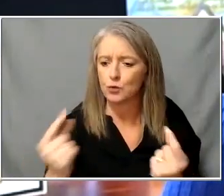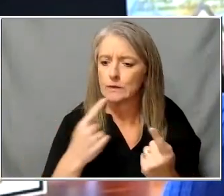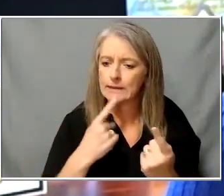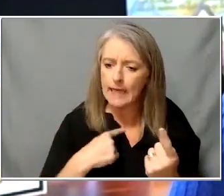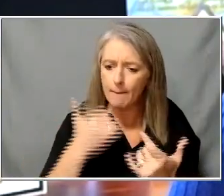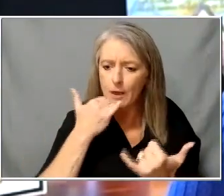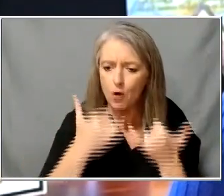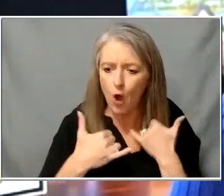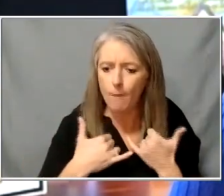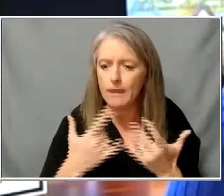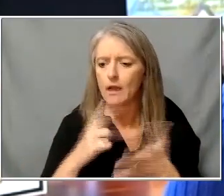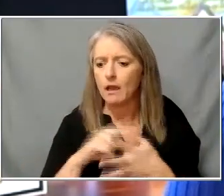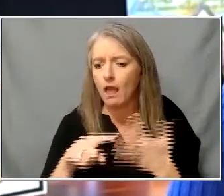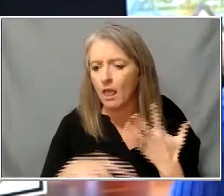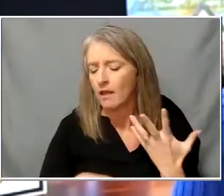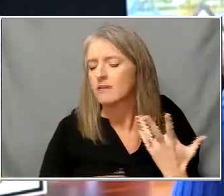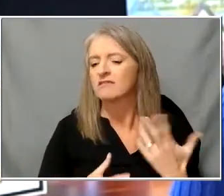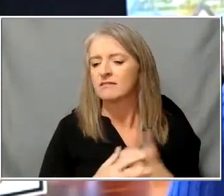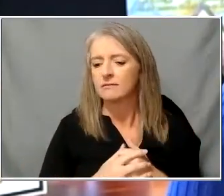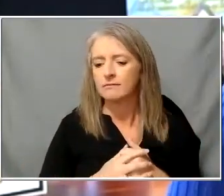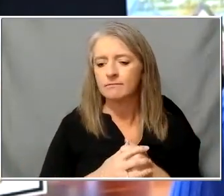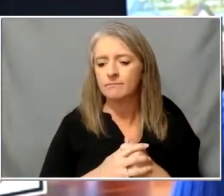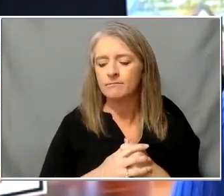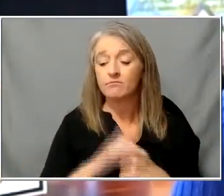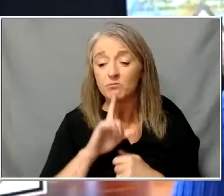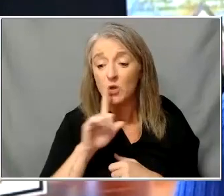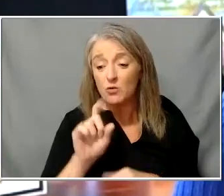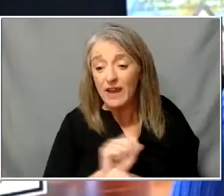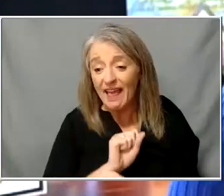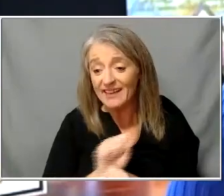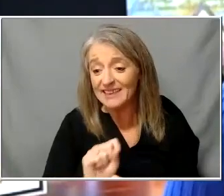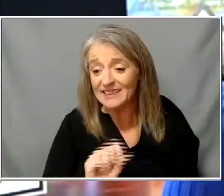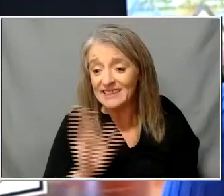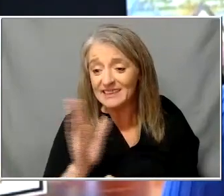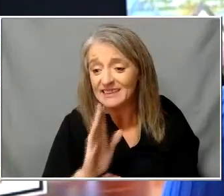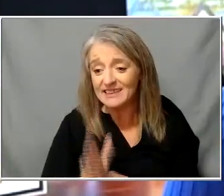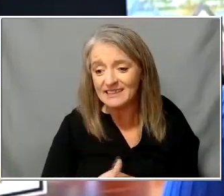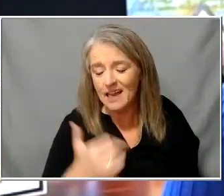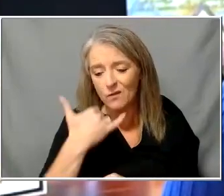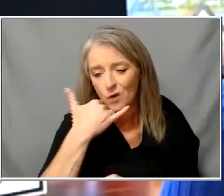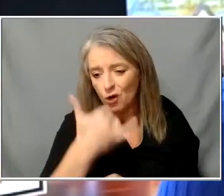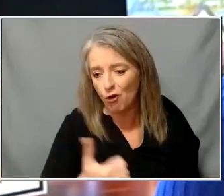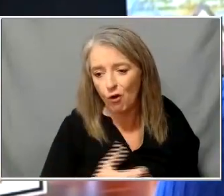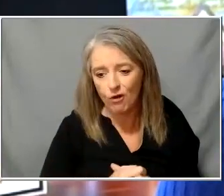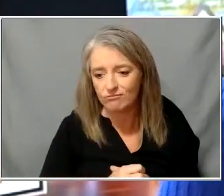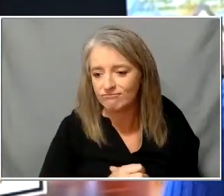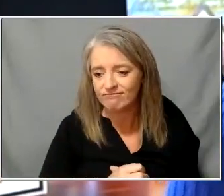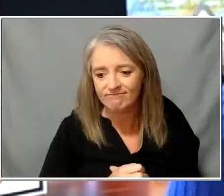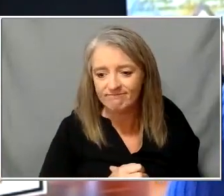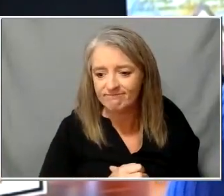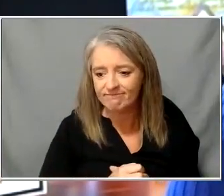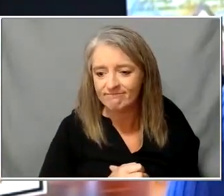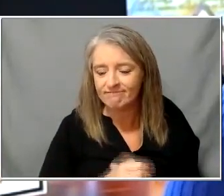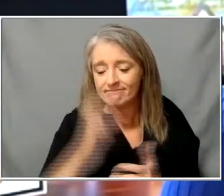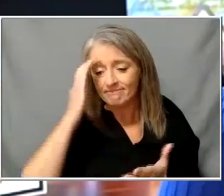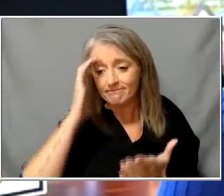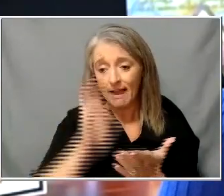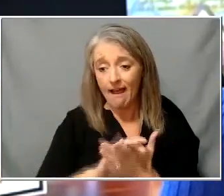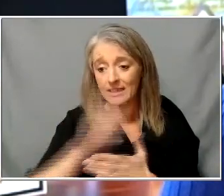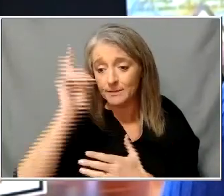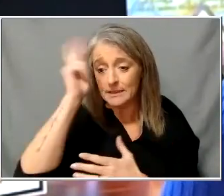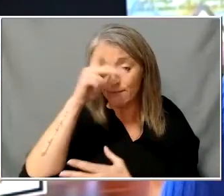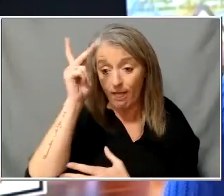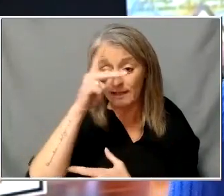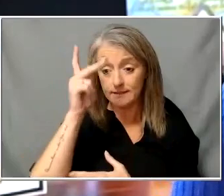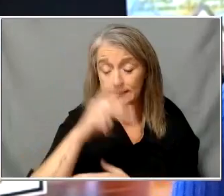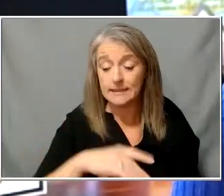call me, here's my number. But here's the reality of it. We're never going to call. So his philosophy